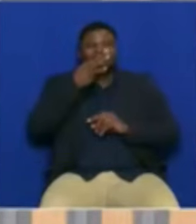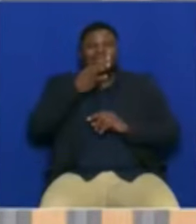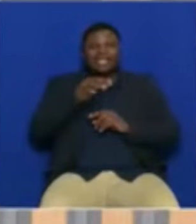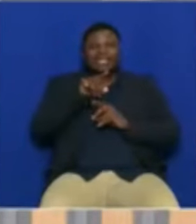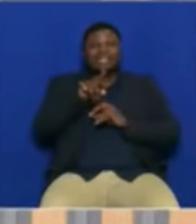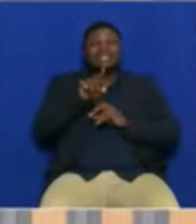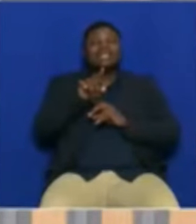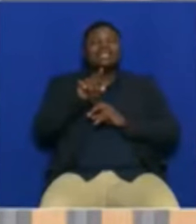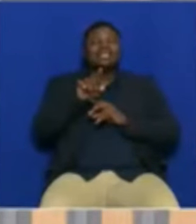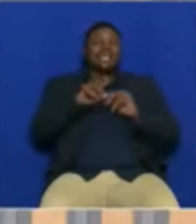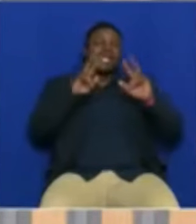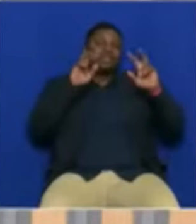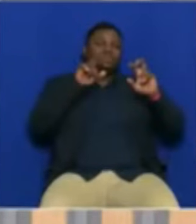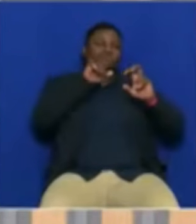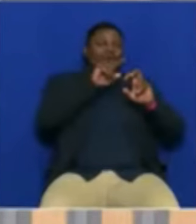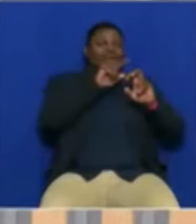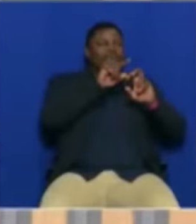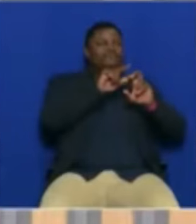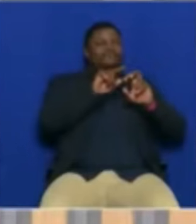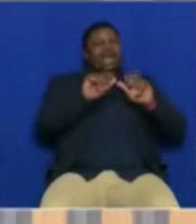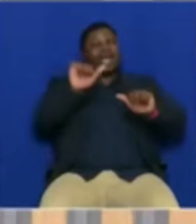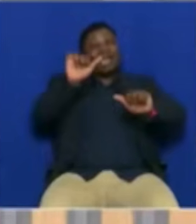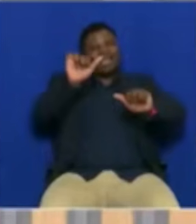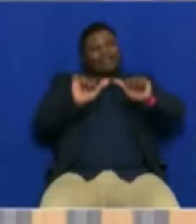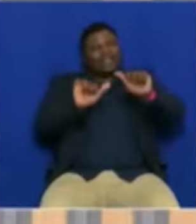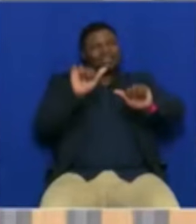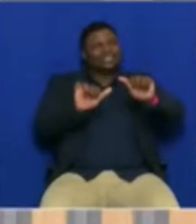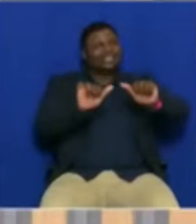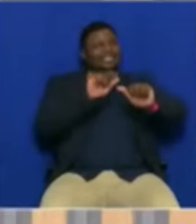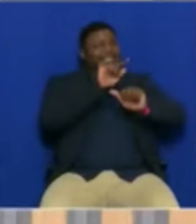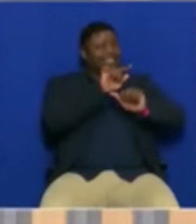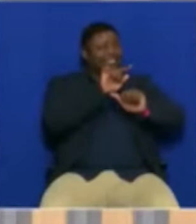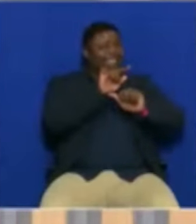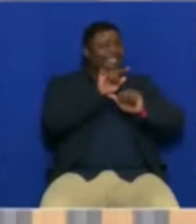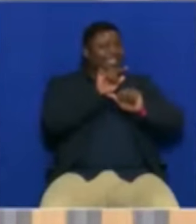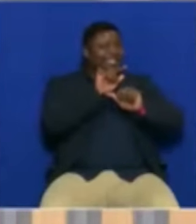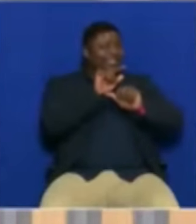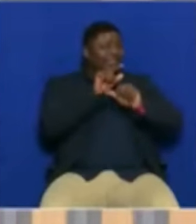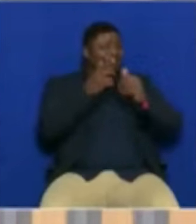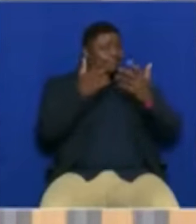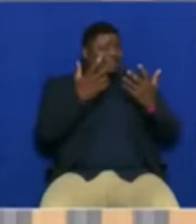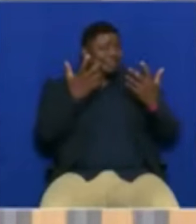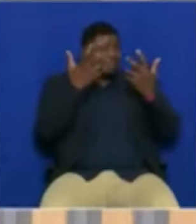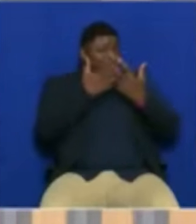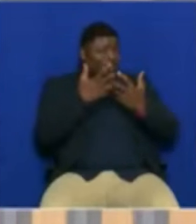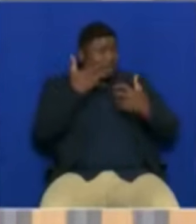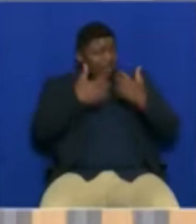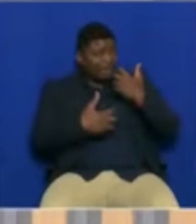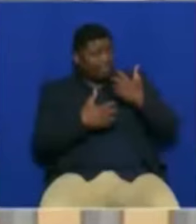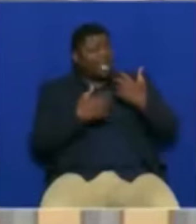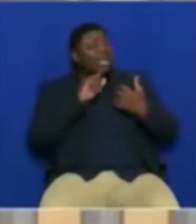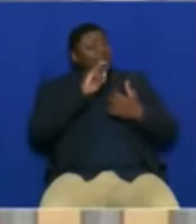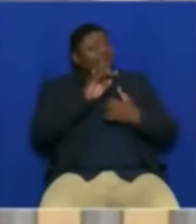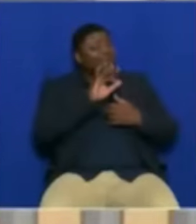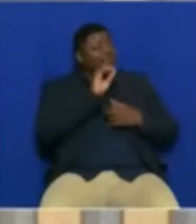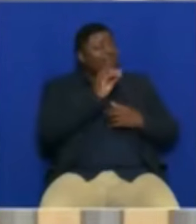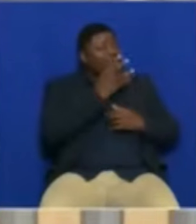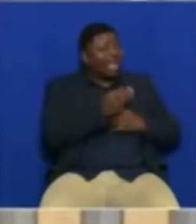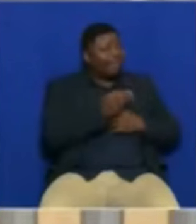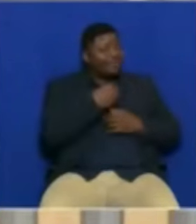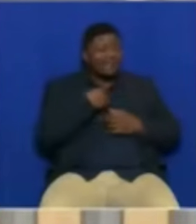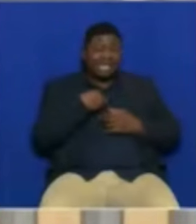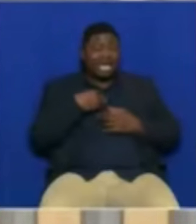you do, I will find that quite strange. So, as you mentioned,